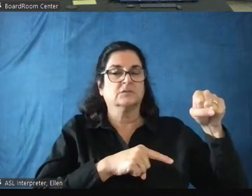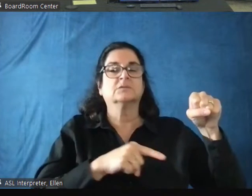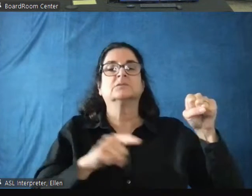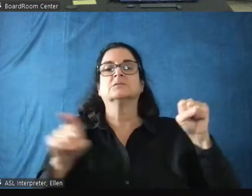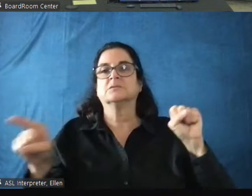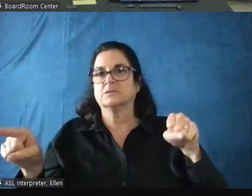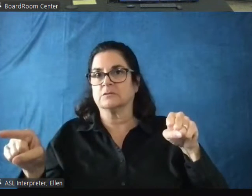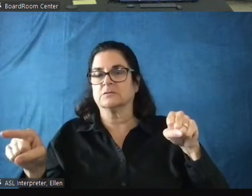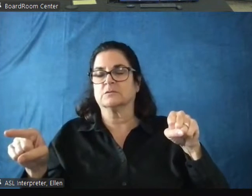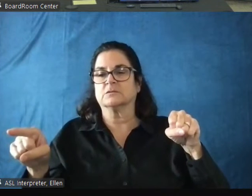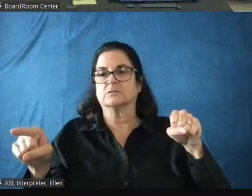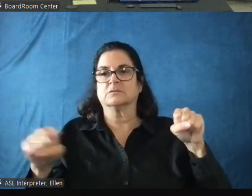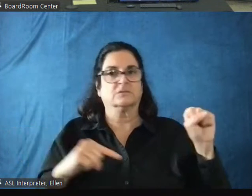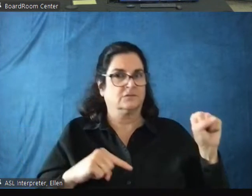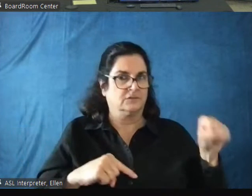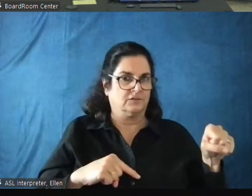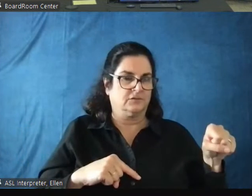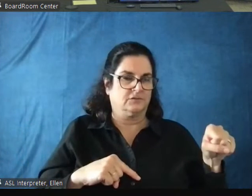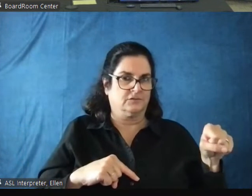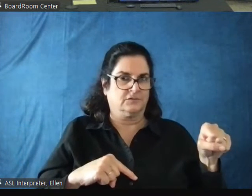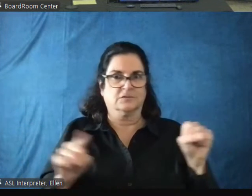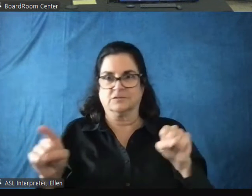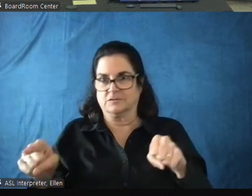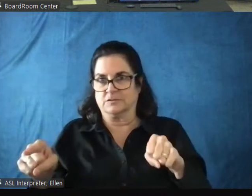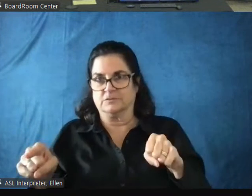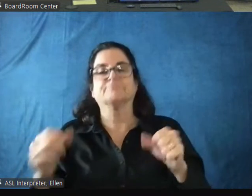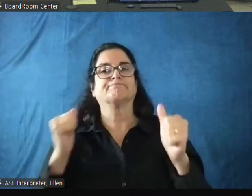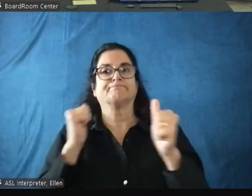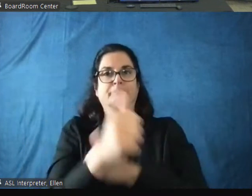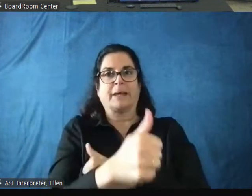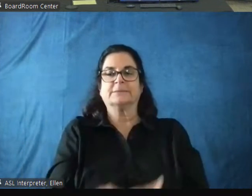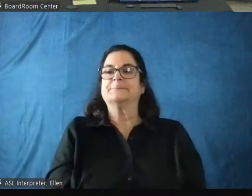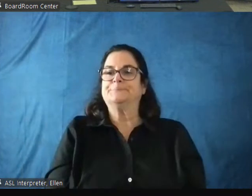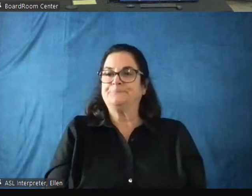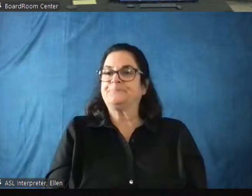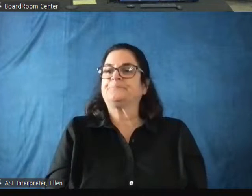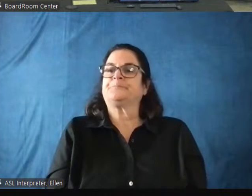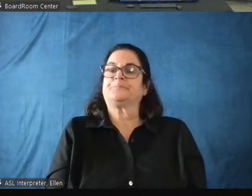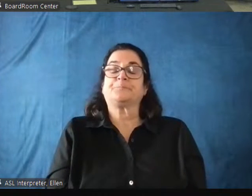Yes. Director Jakes? Yes. Director Eady? Yes. The motion passes.